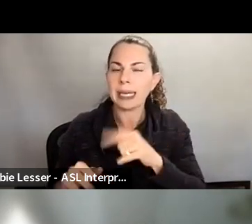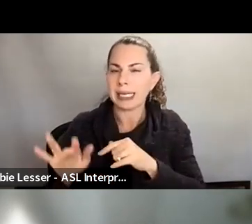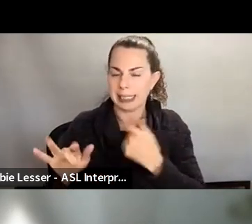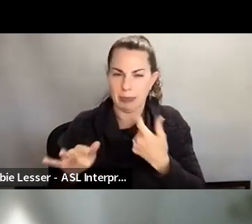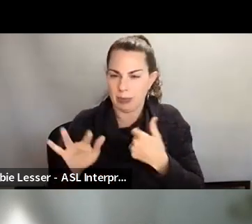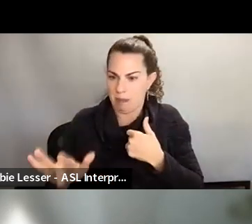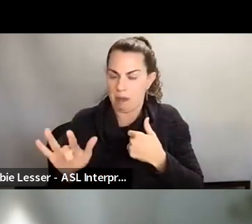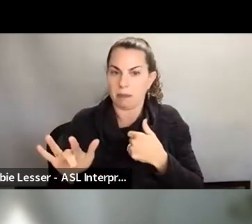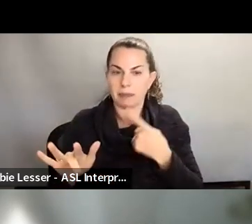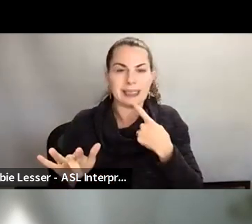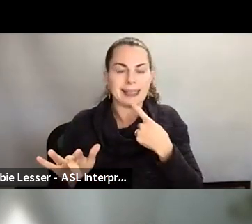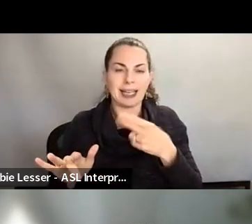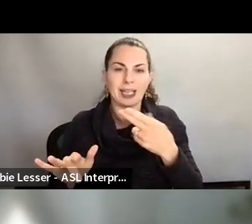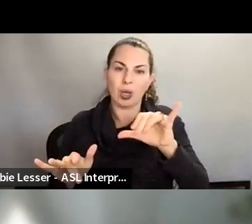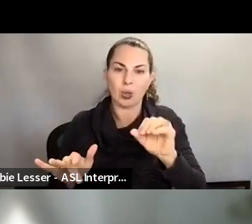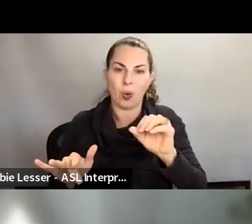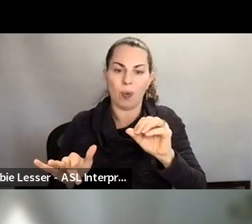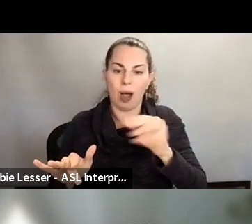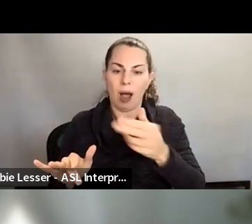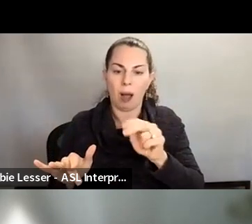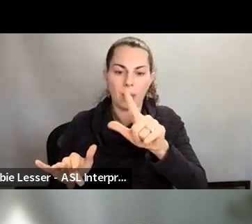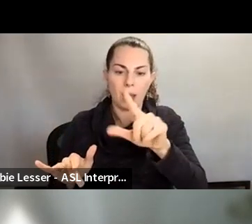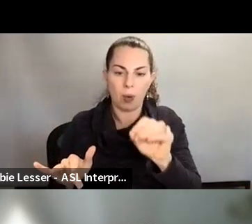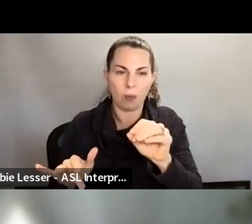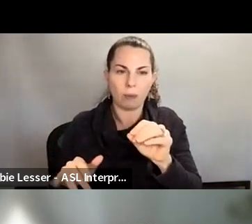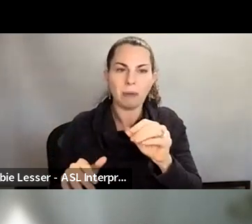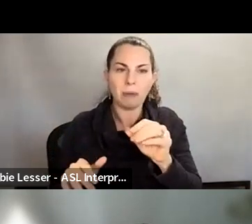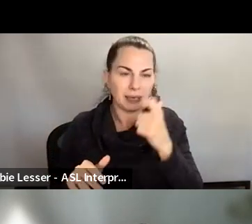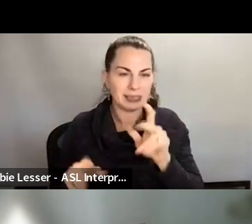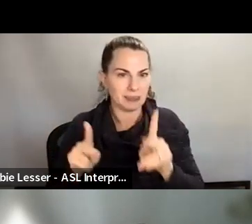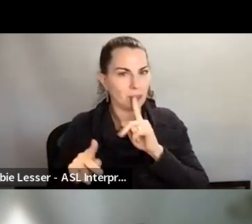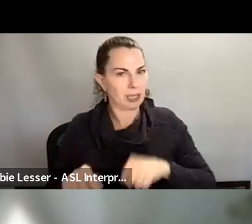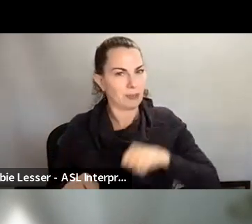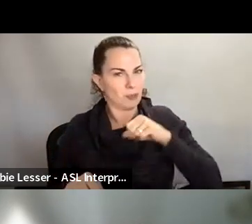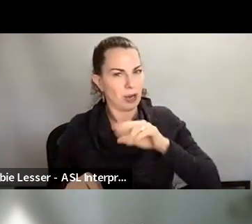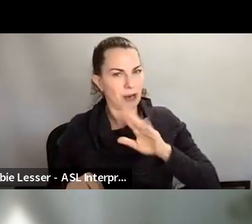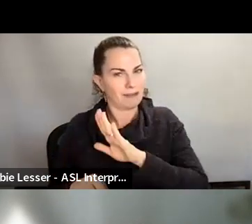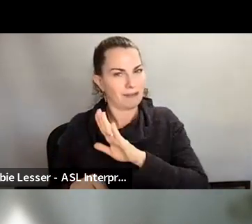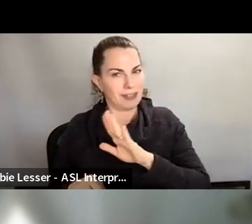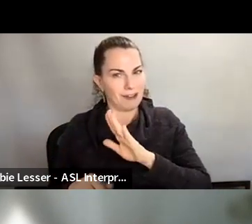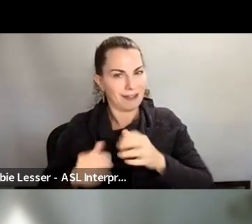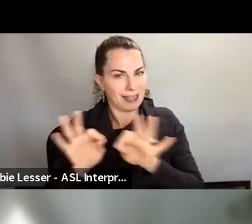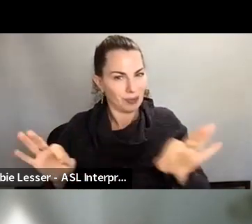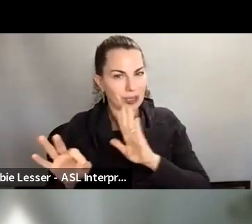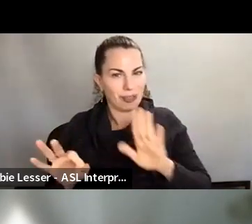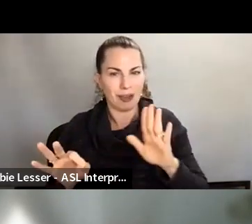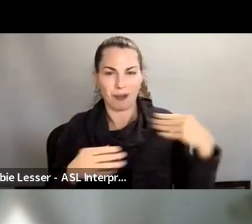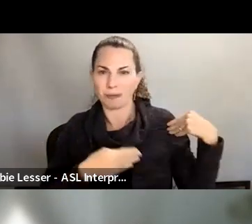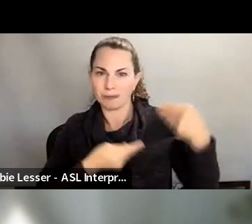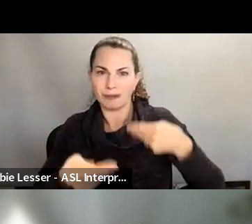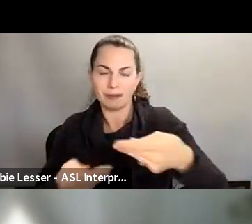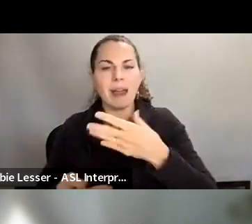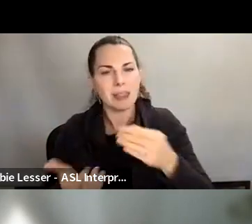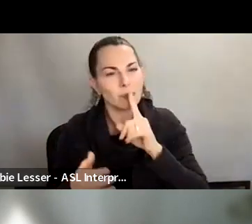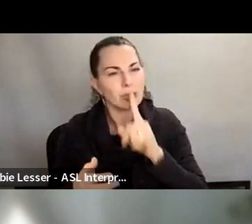Yo Hablo. And it was really because people are so proud of their language and their heritage, and they truly want to help. And